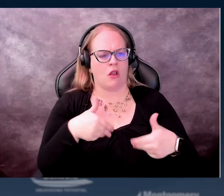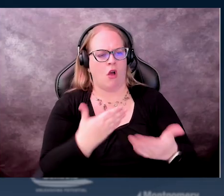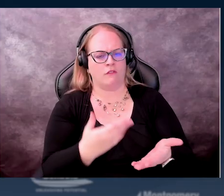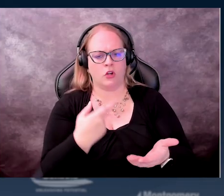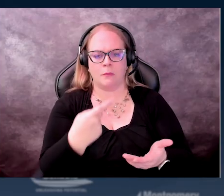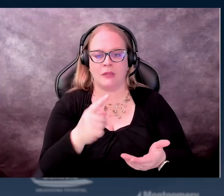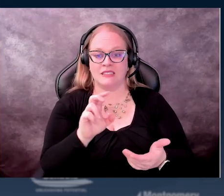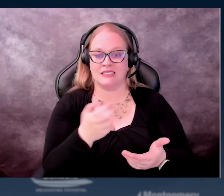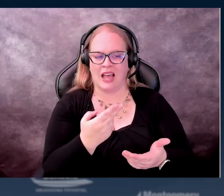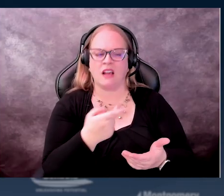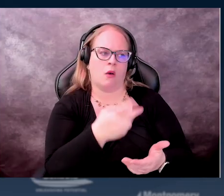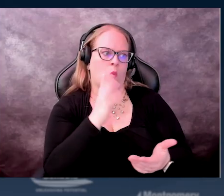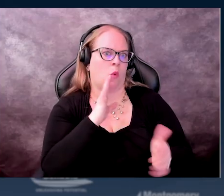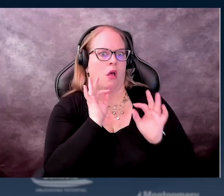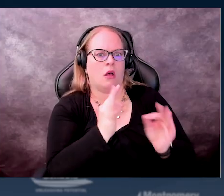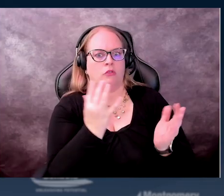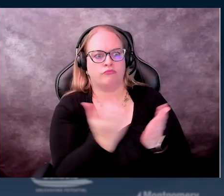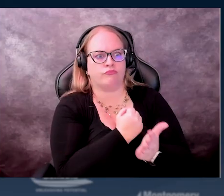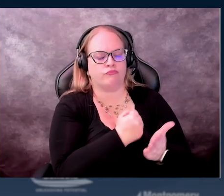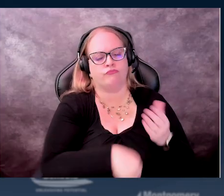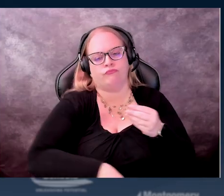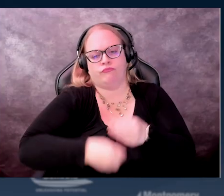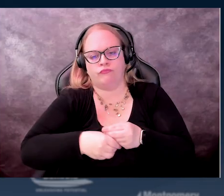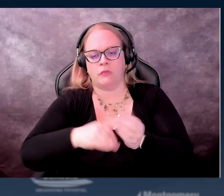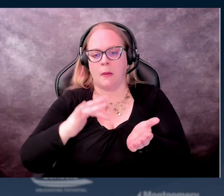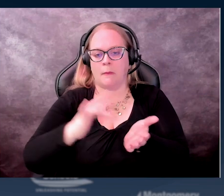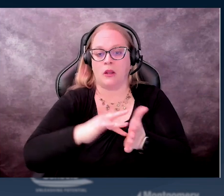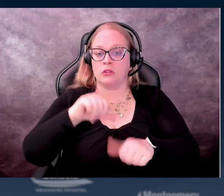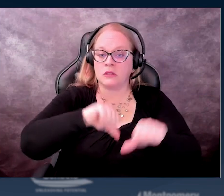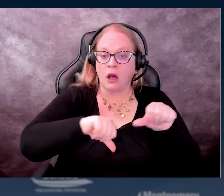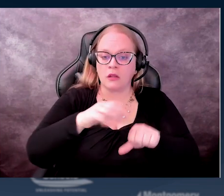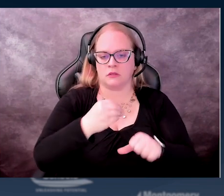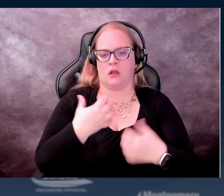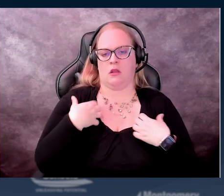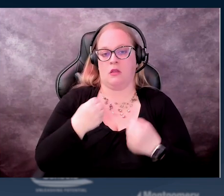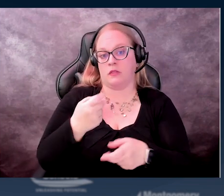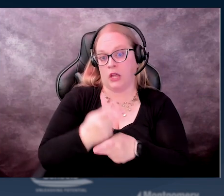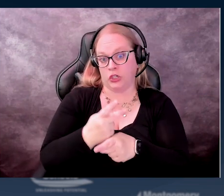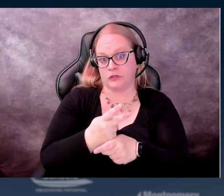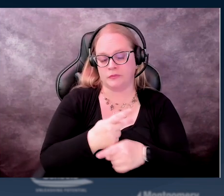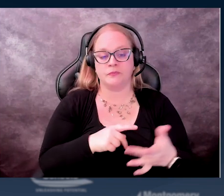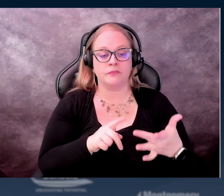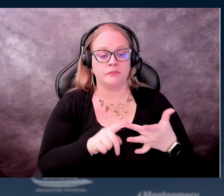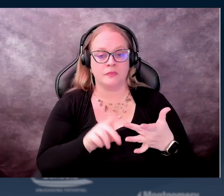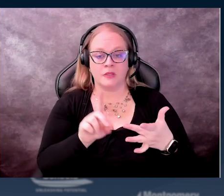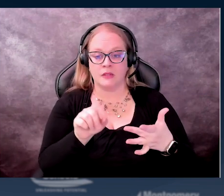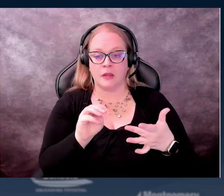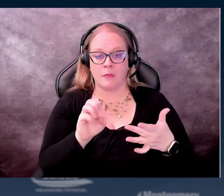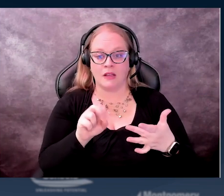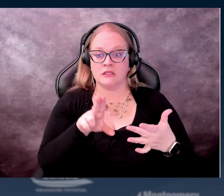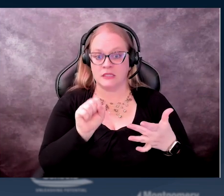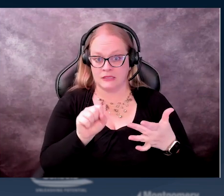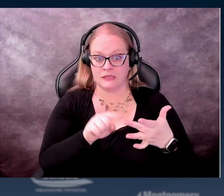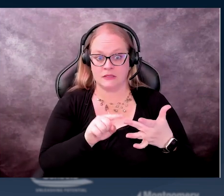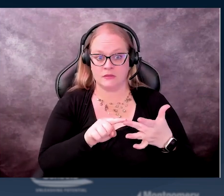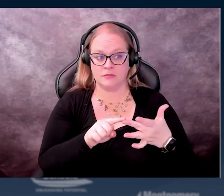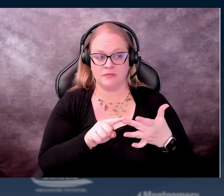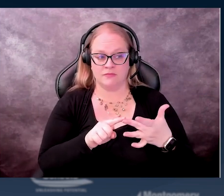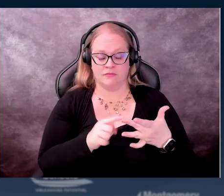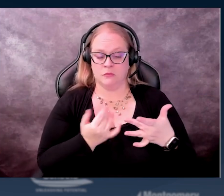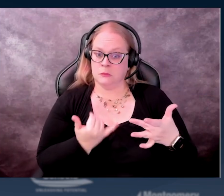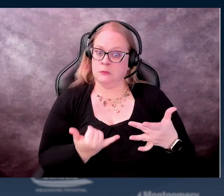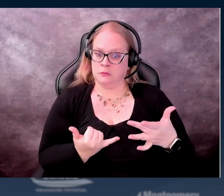offering medical science and healthcare. Damascus, present state, will be offering the pathways in music